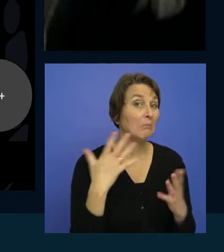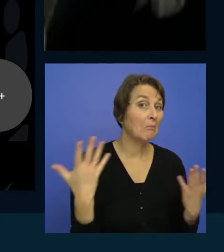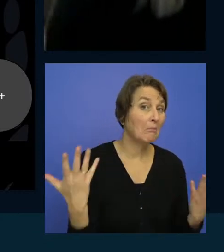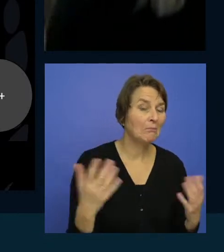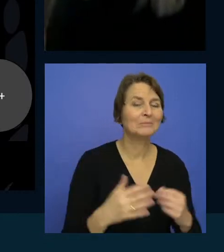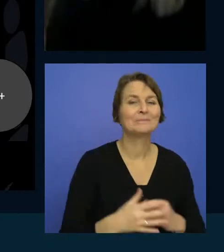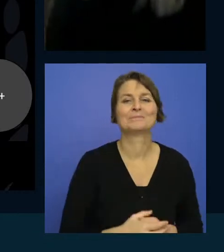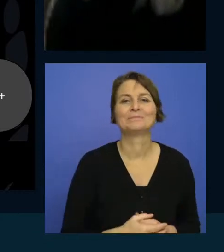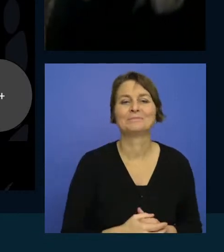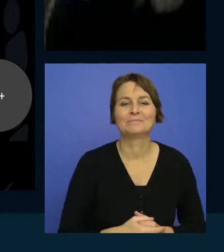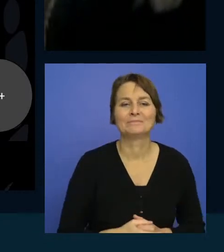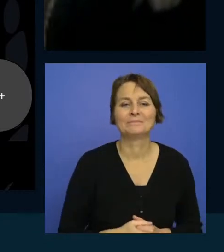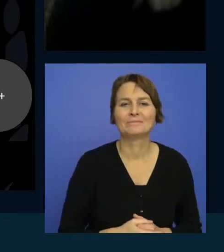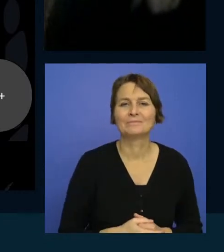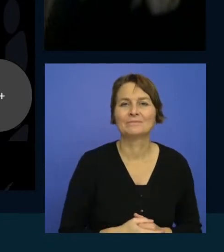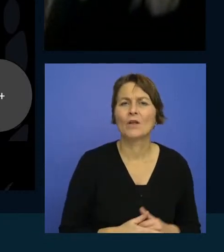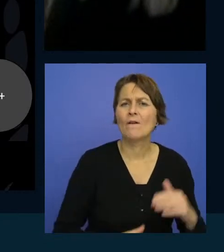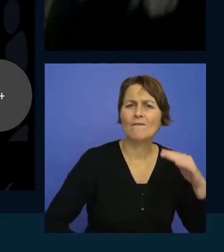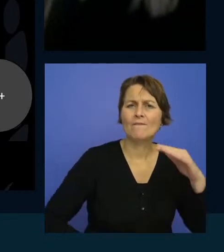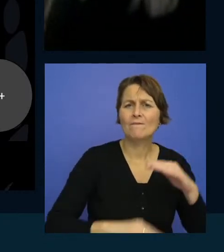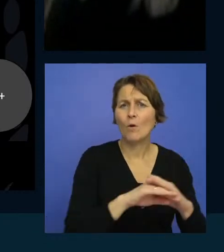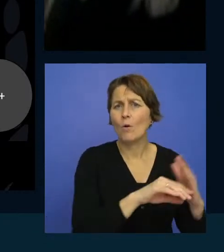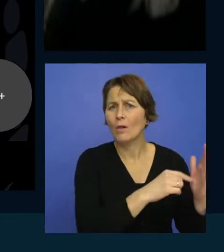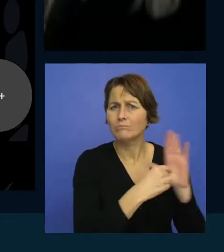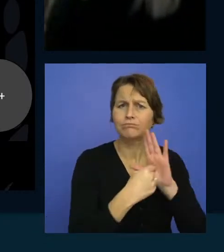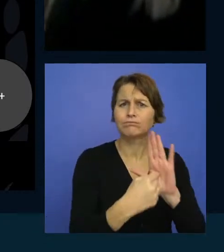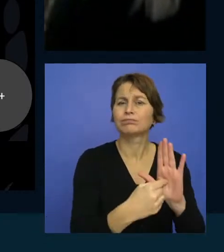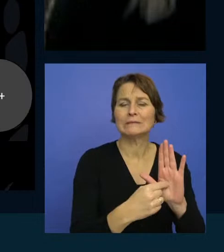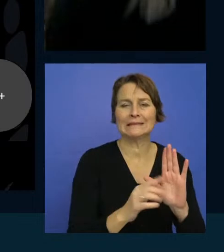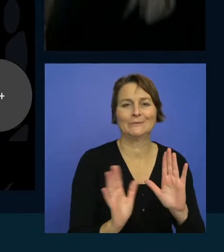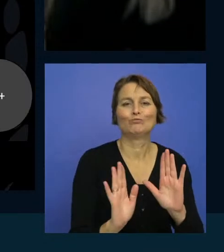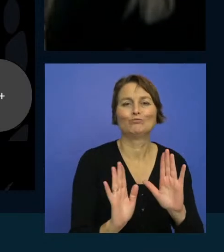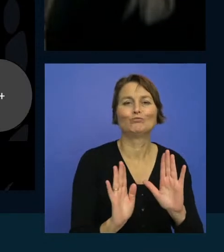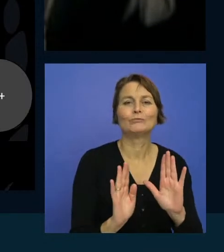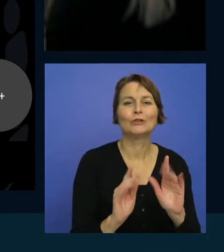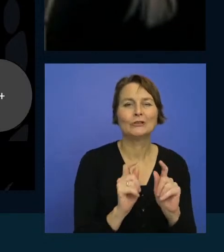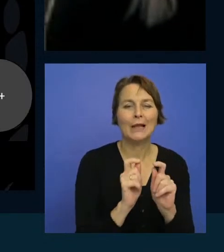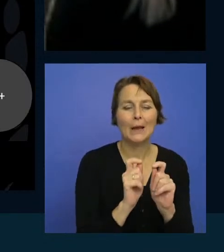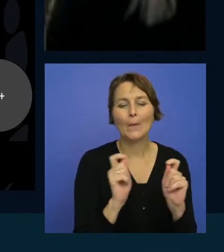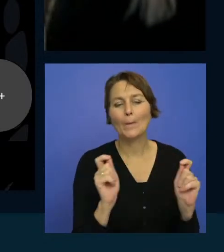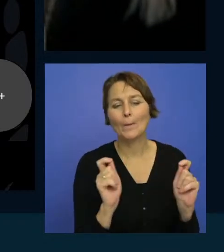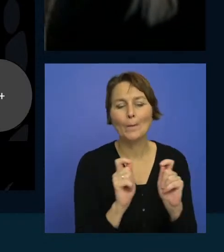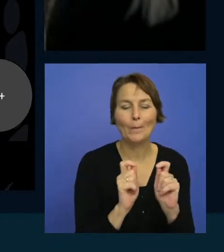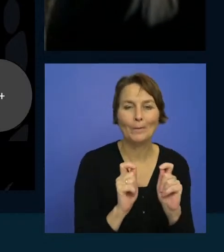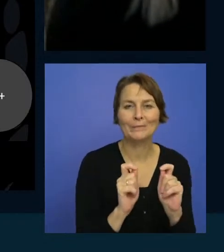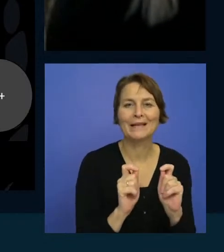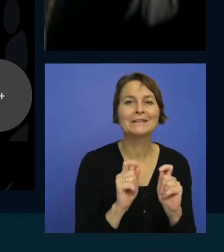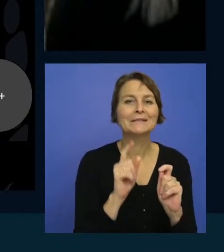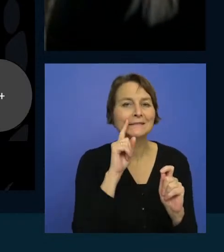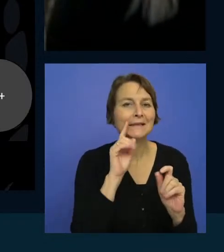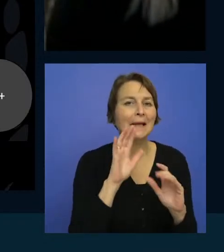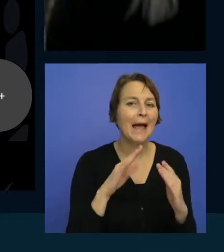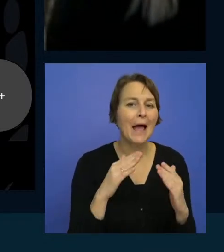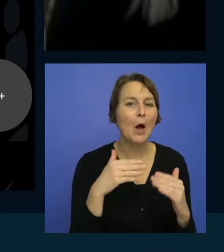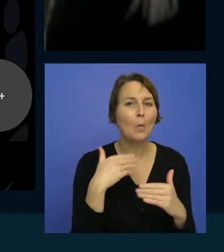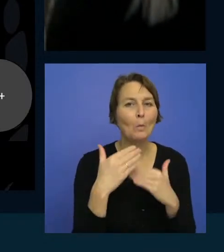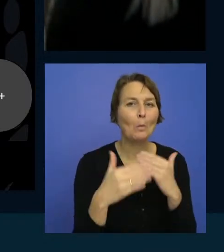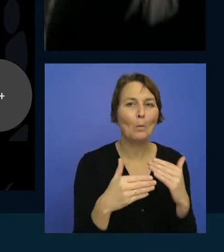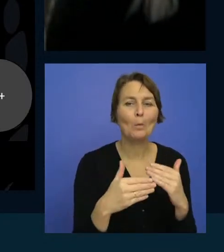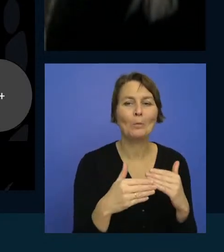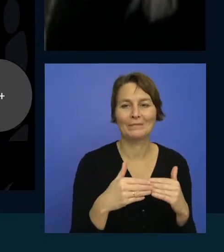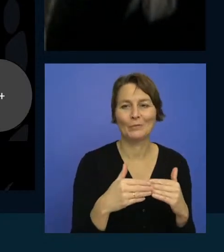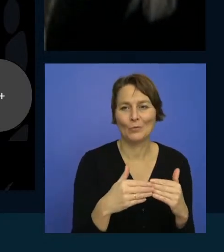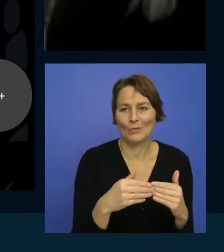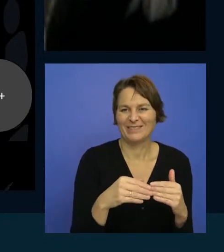able to show you like the full experience of it, but at least you can get an impression of the data set discovery